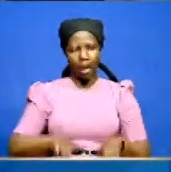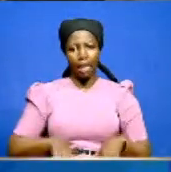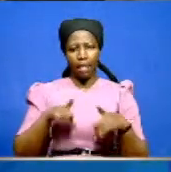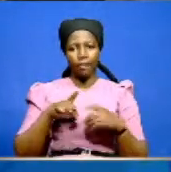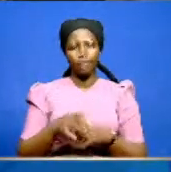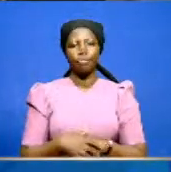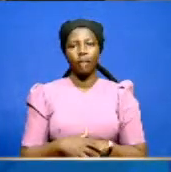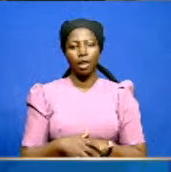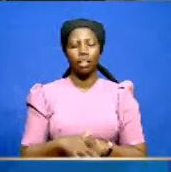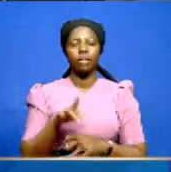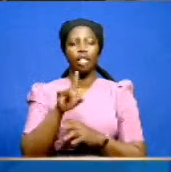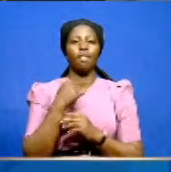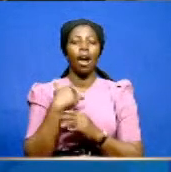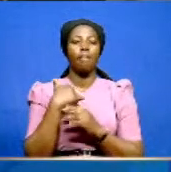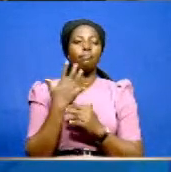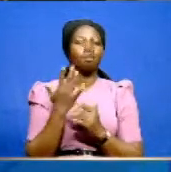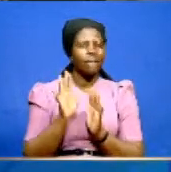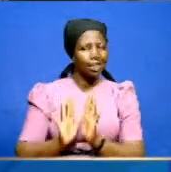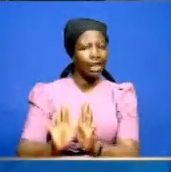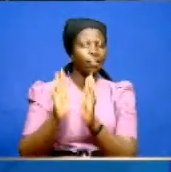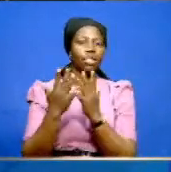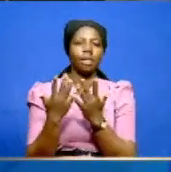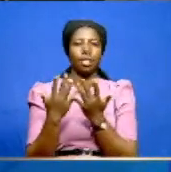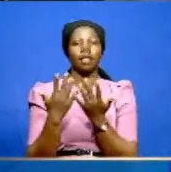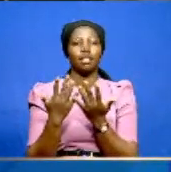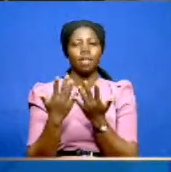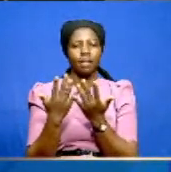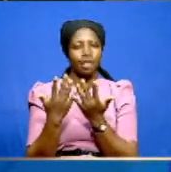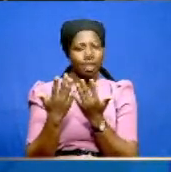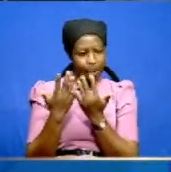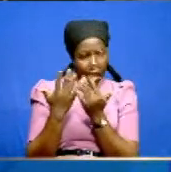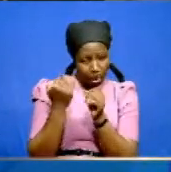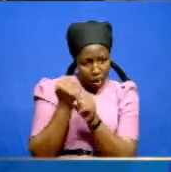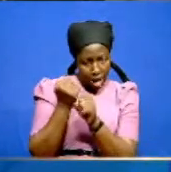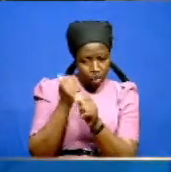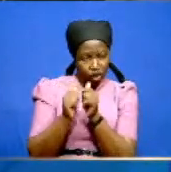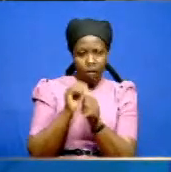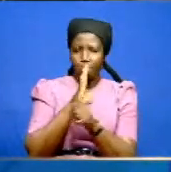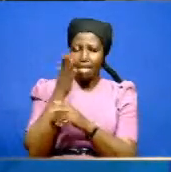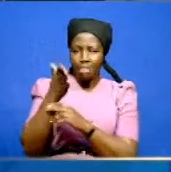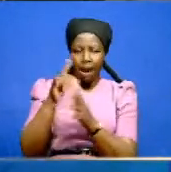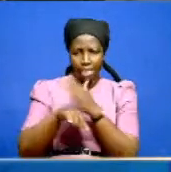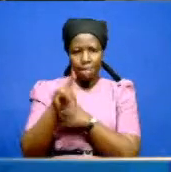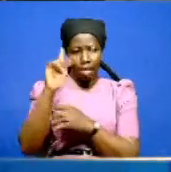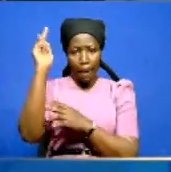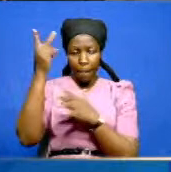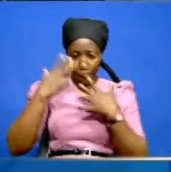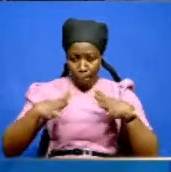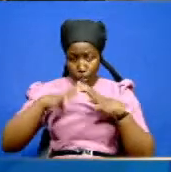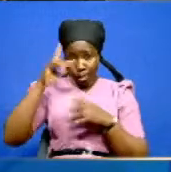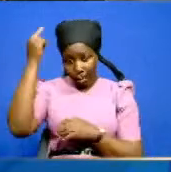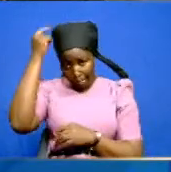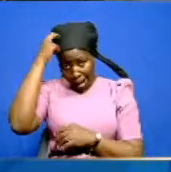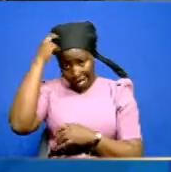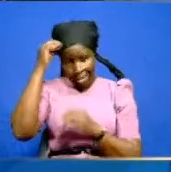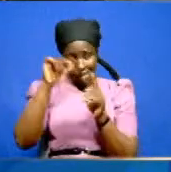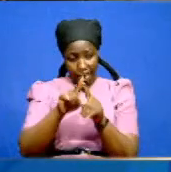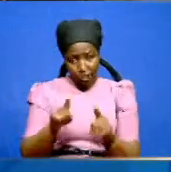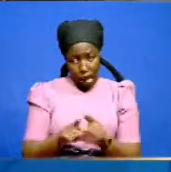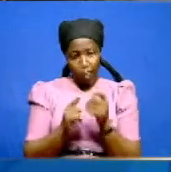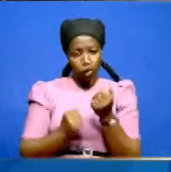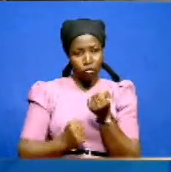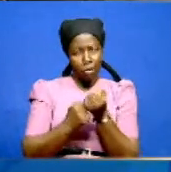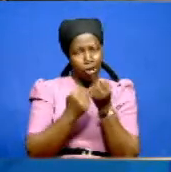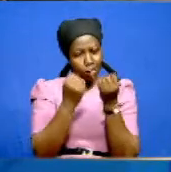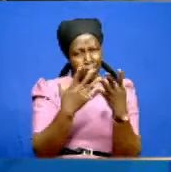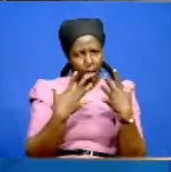He has left behind a legacy that will be there in the minds of the people and will touch many after he